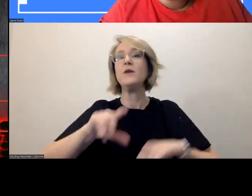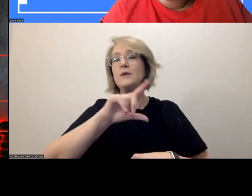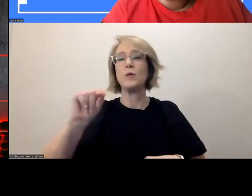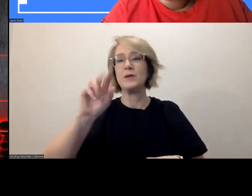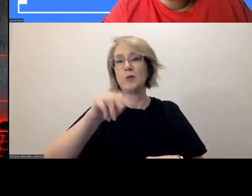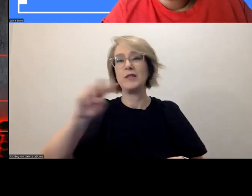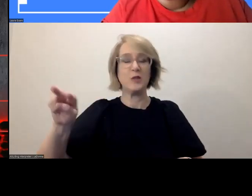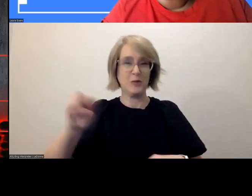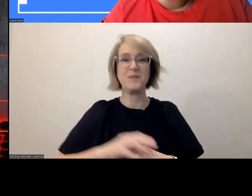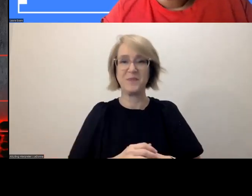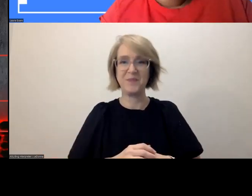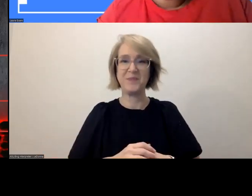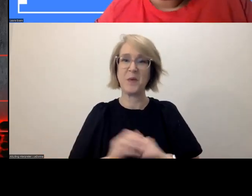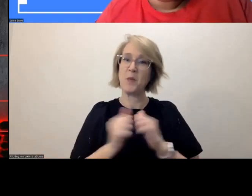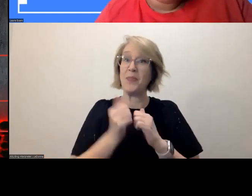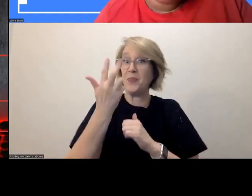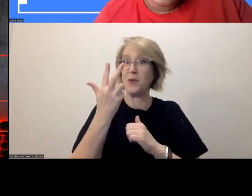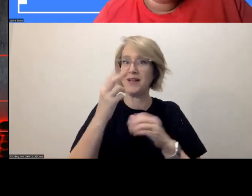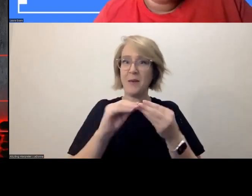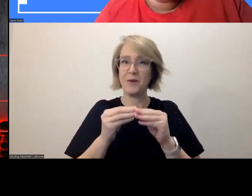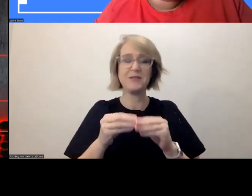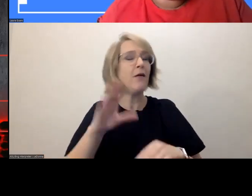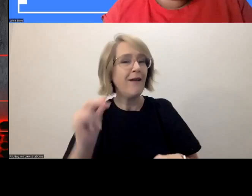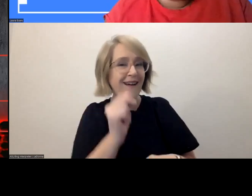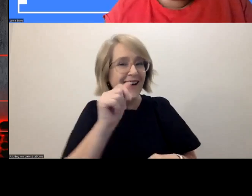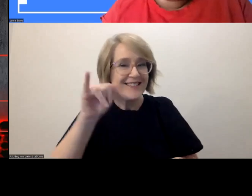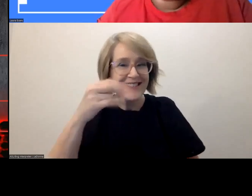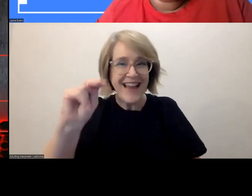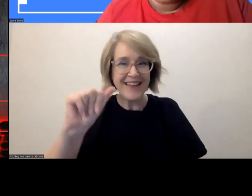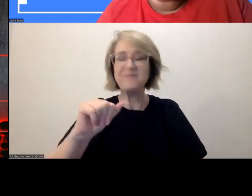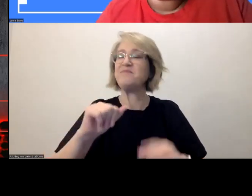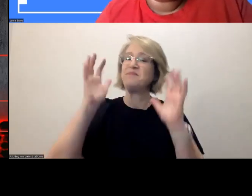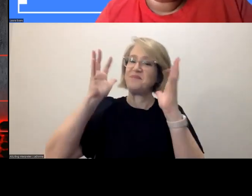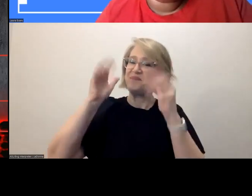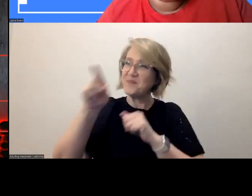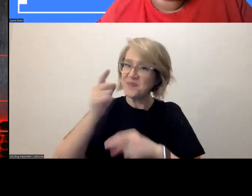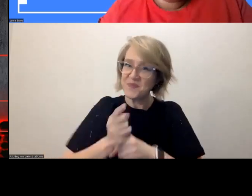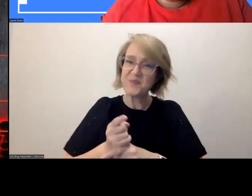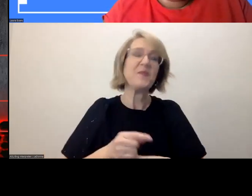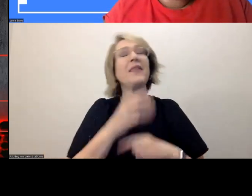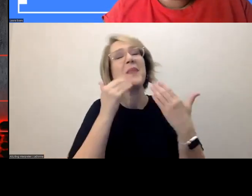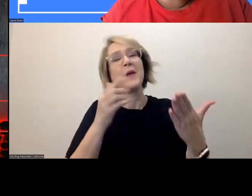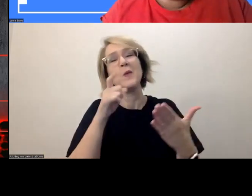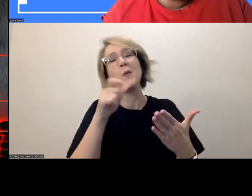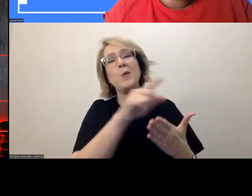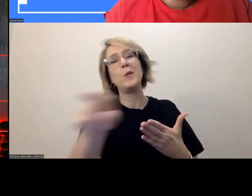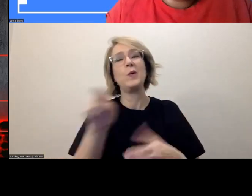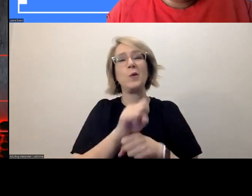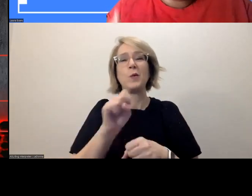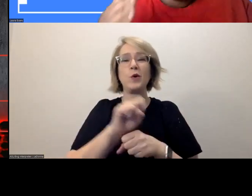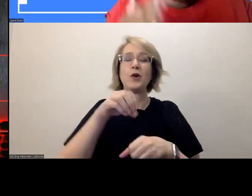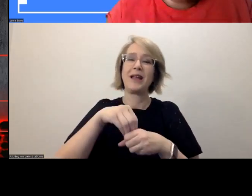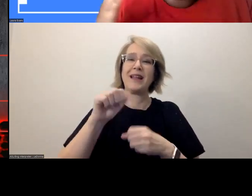2022 using that new 3-digit number. So, Dana, you would have been right. And I just want to shout out everyone in the advocacy community. You all see